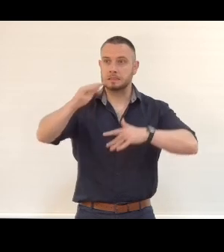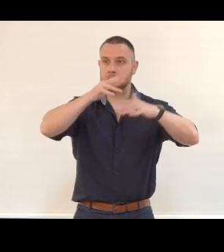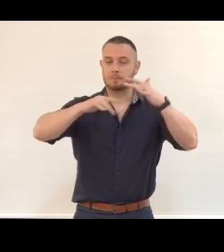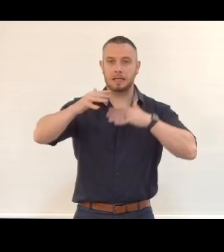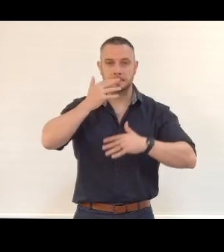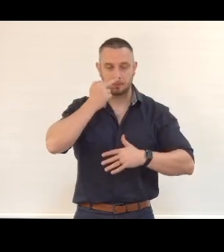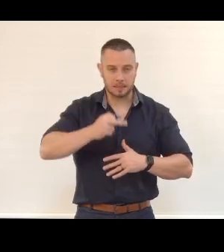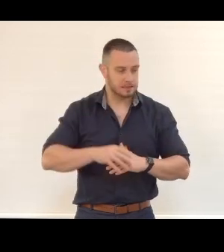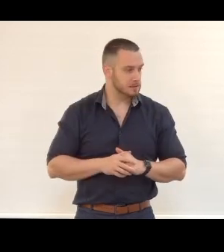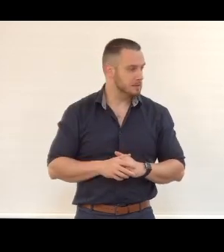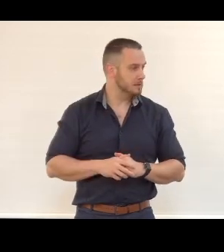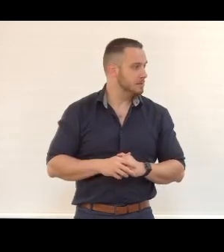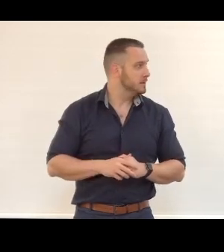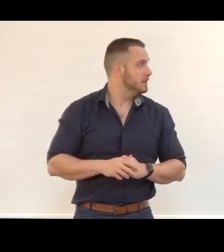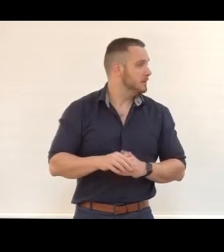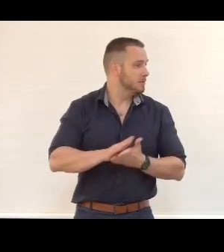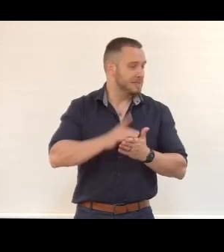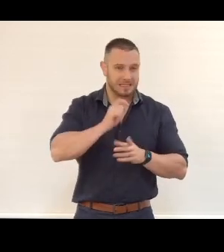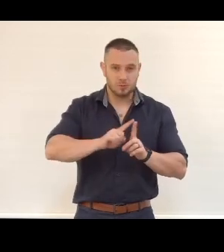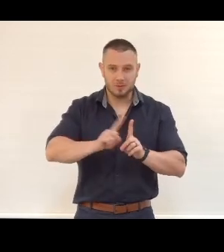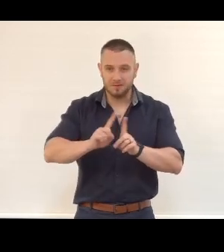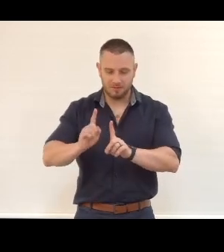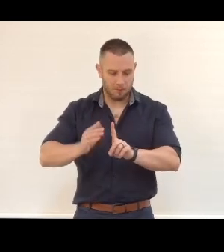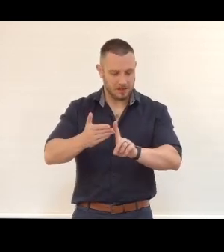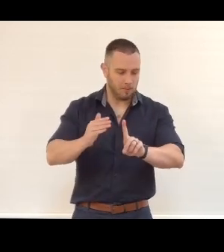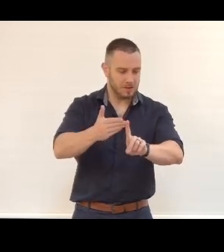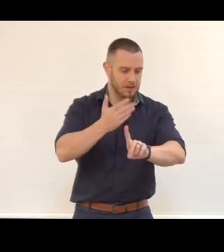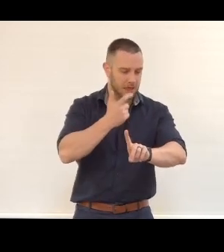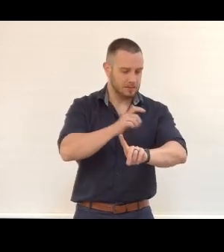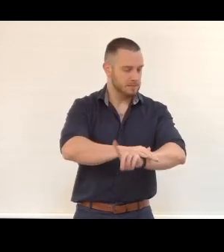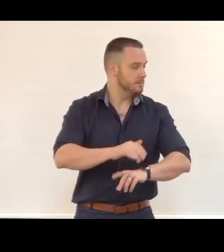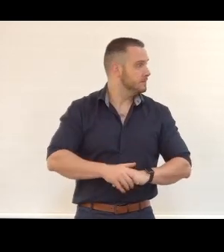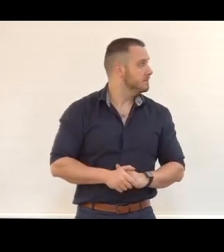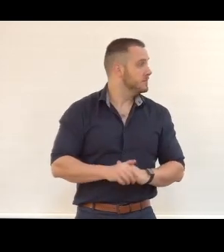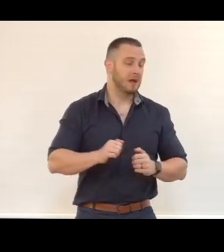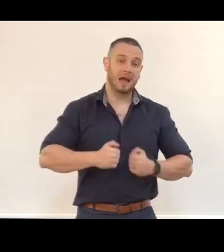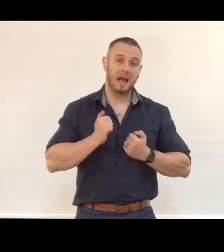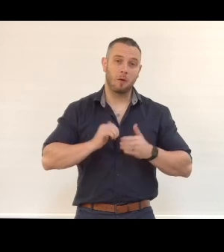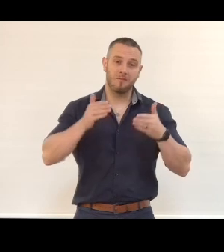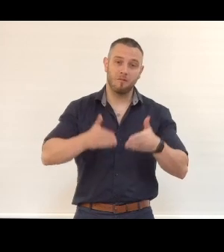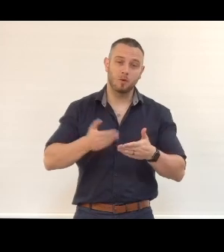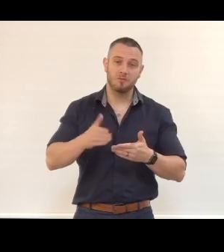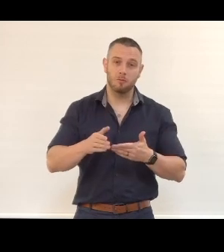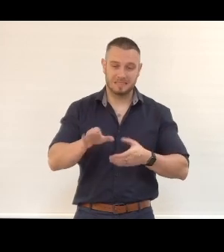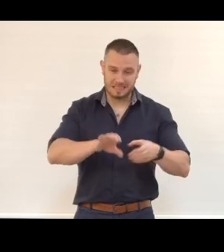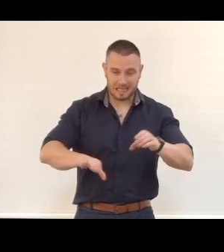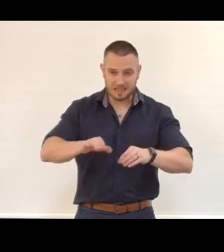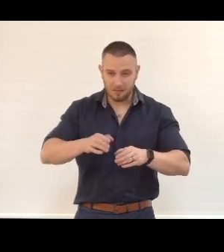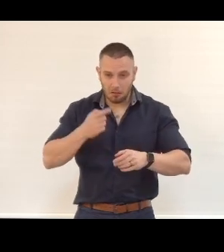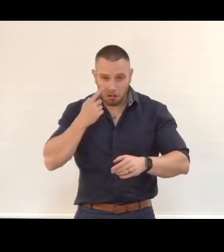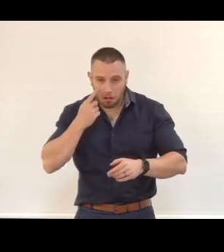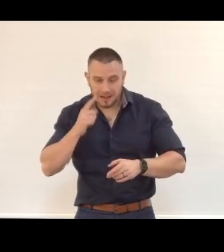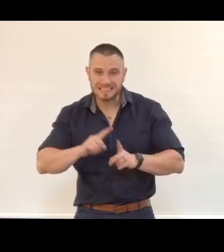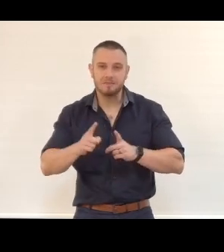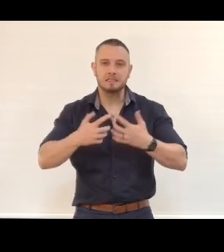to conduct moon missions and Mars missions. So our focus is on scientific experiments and testing of